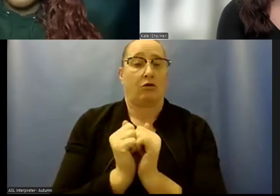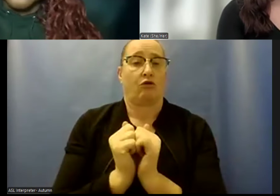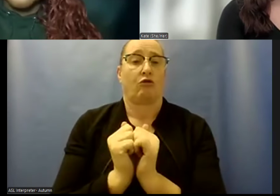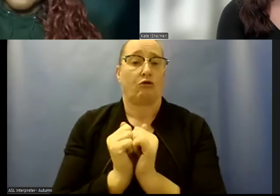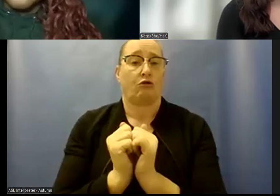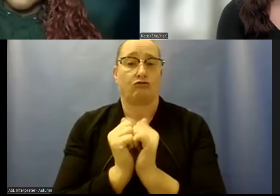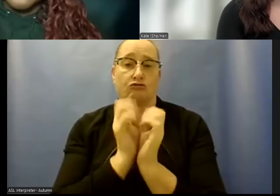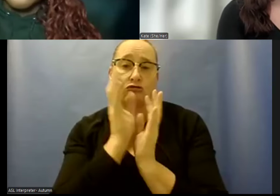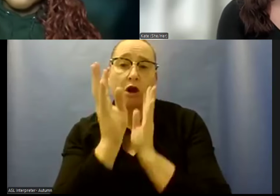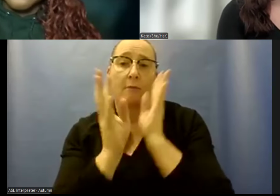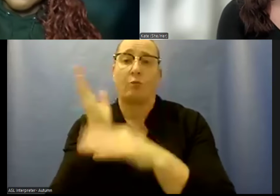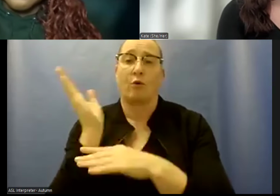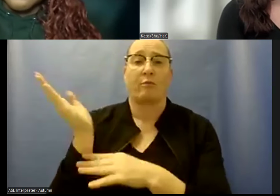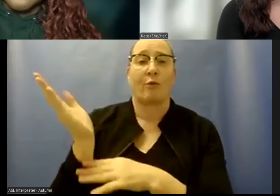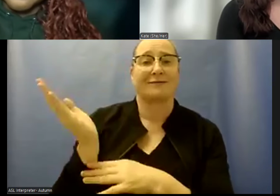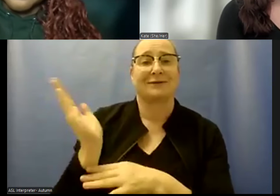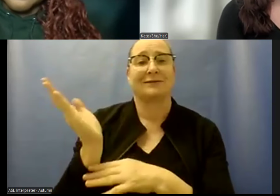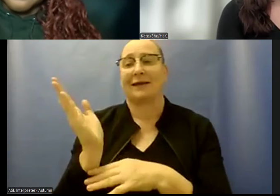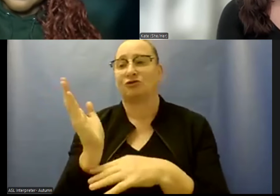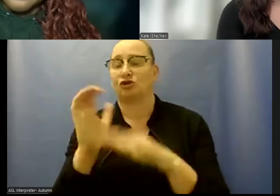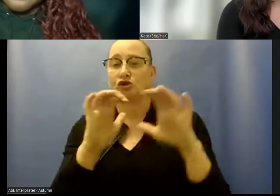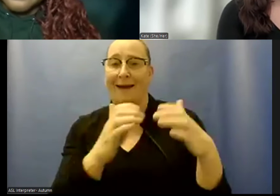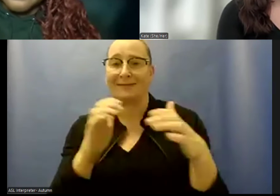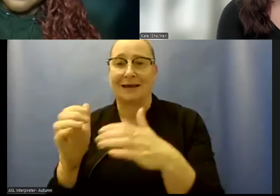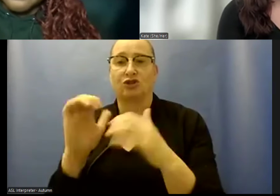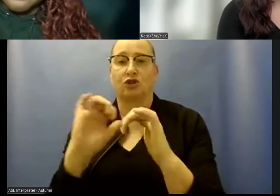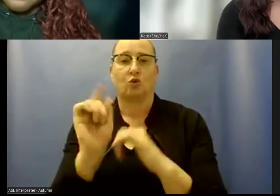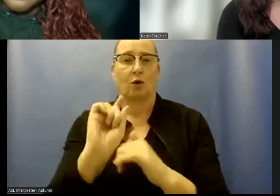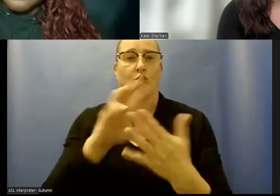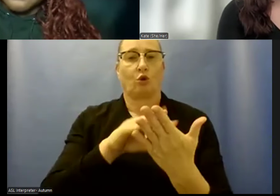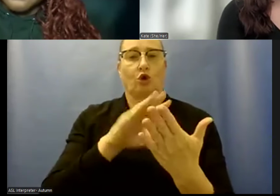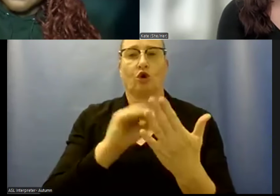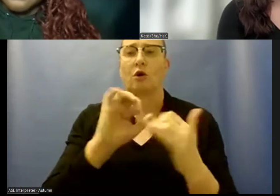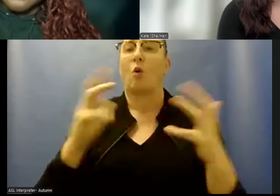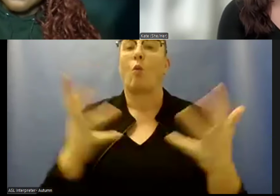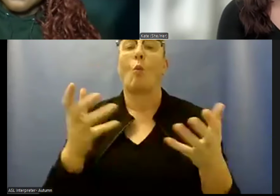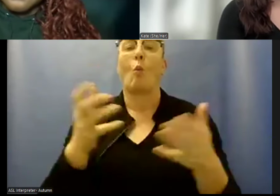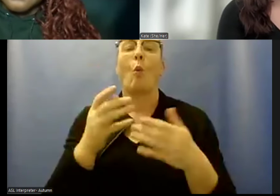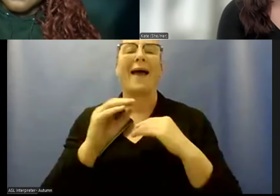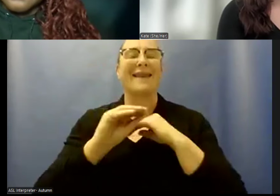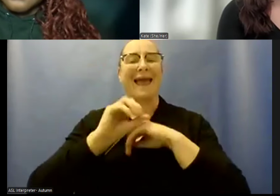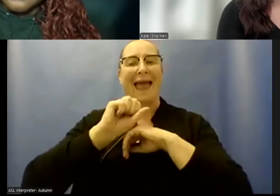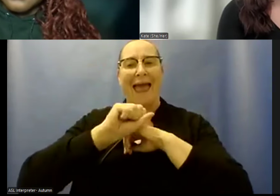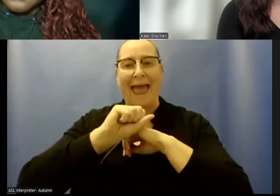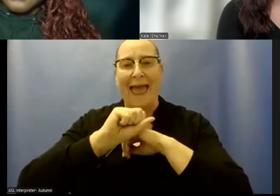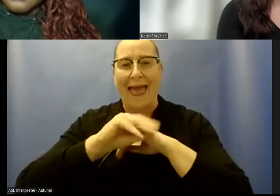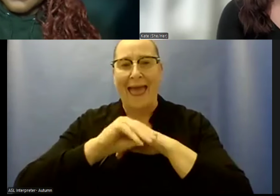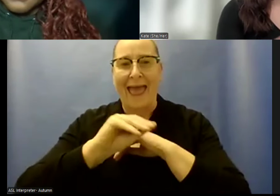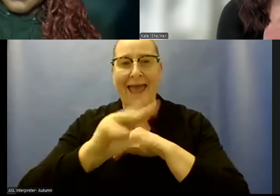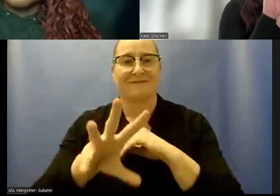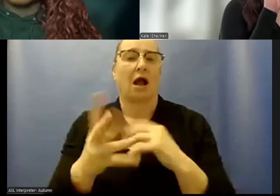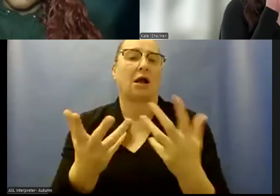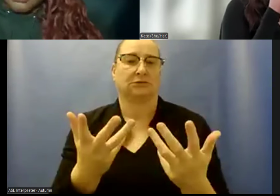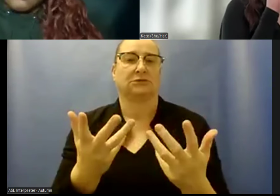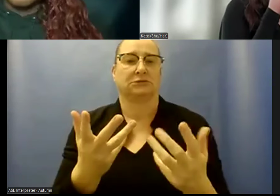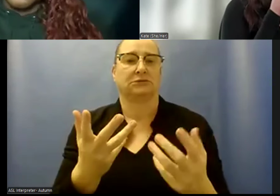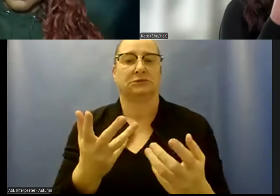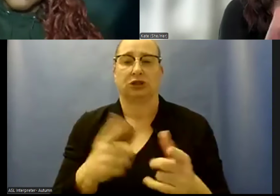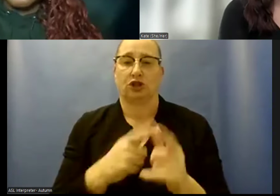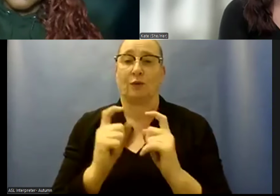up with presentations. You had sessions where you learned. What advice, and we're staying on the topic of financial abuse, would you